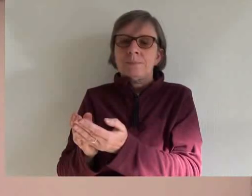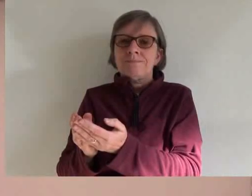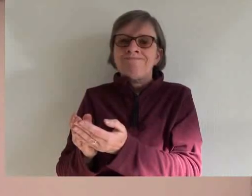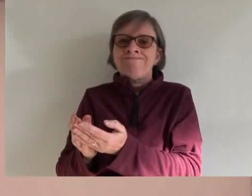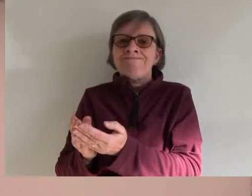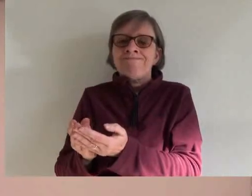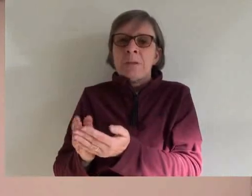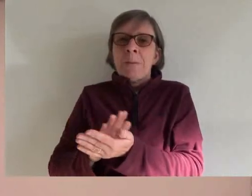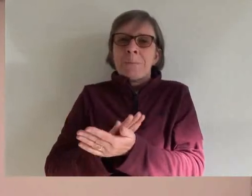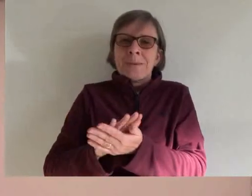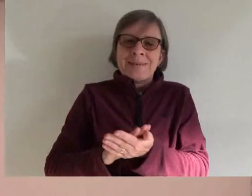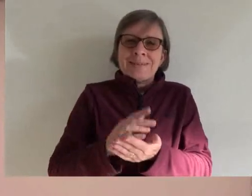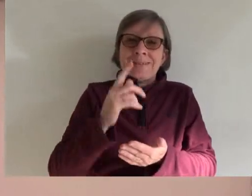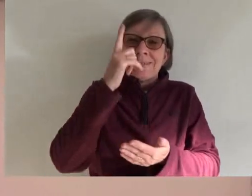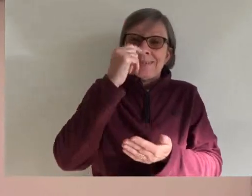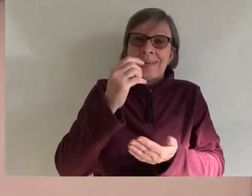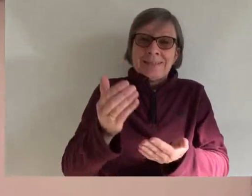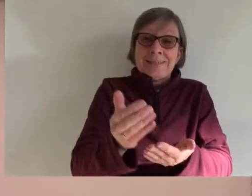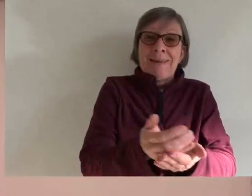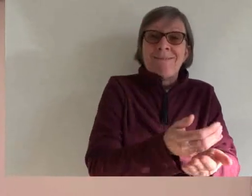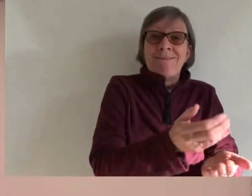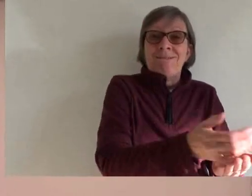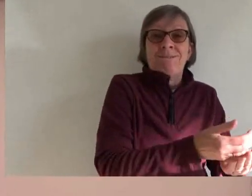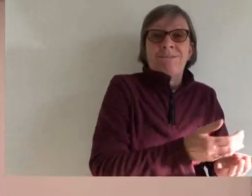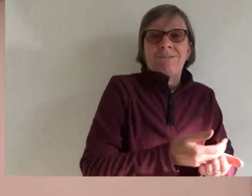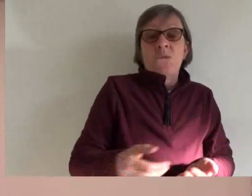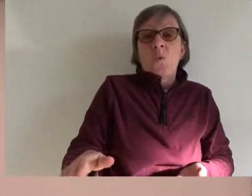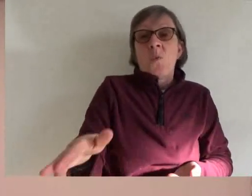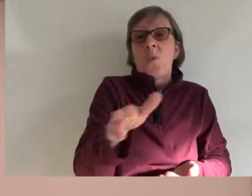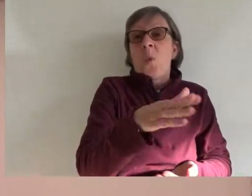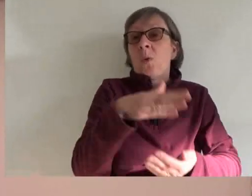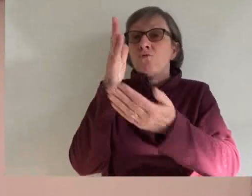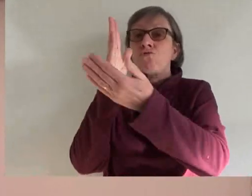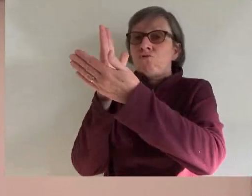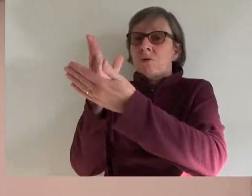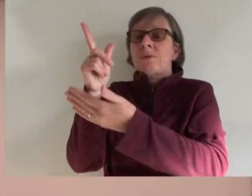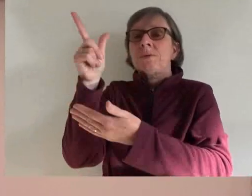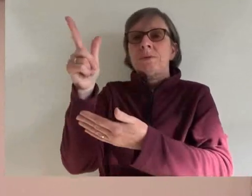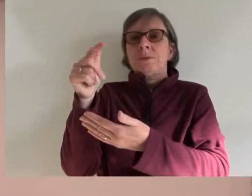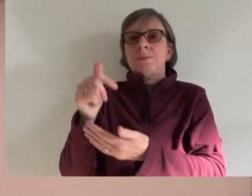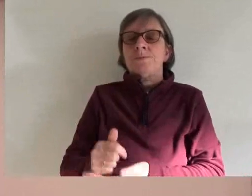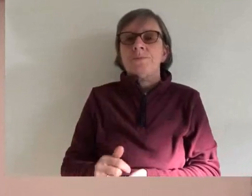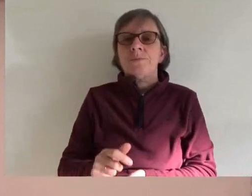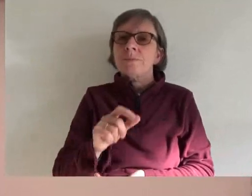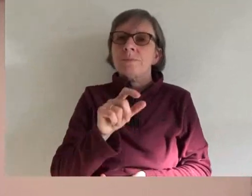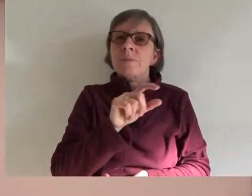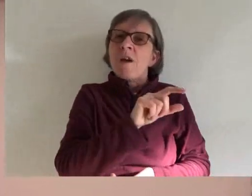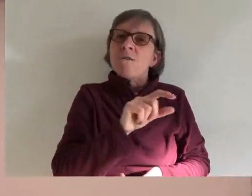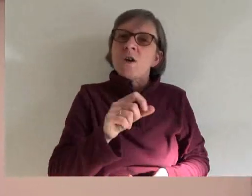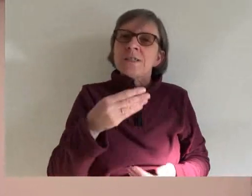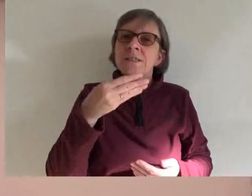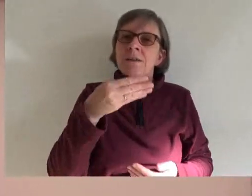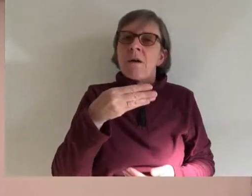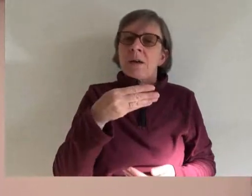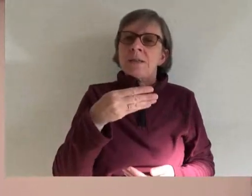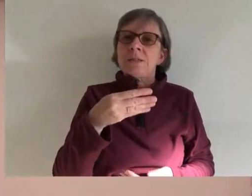its saving effect for those who put their trust in Jesus. But in verse 9, John goes on